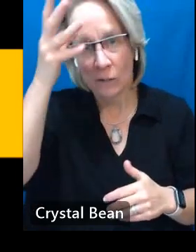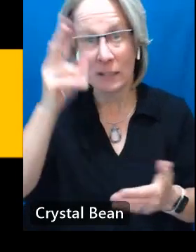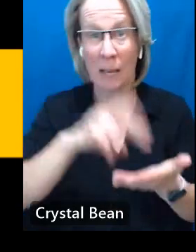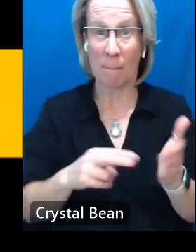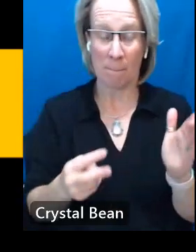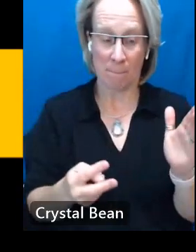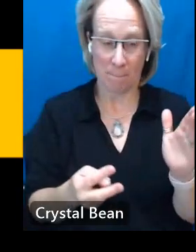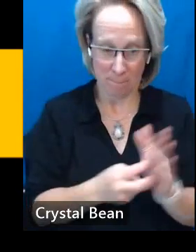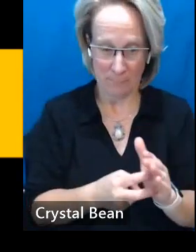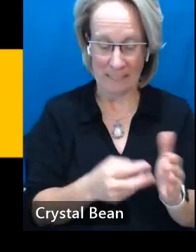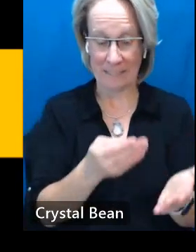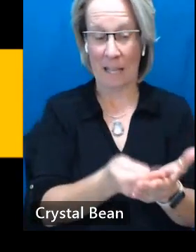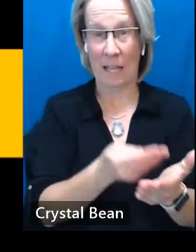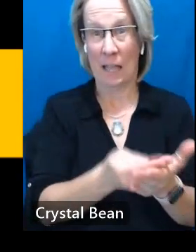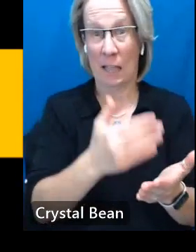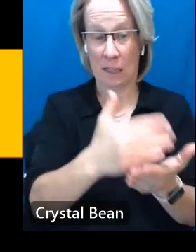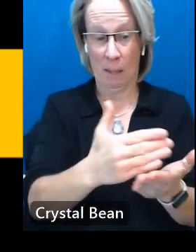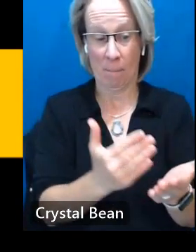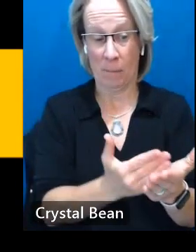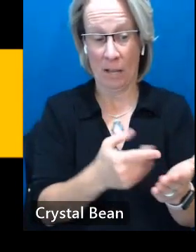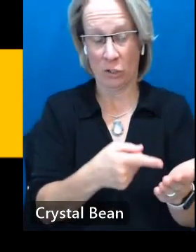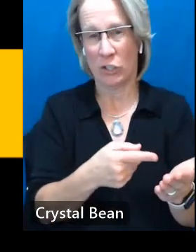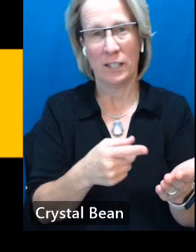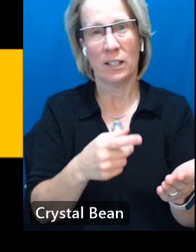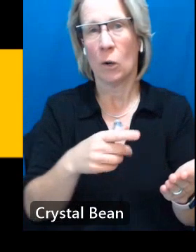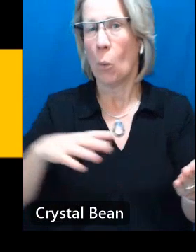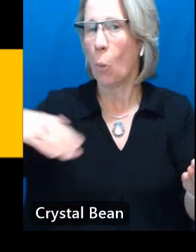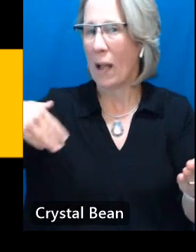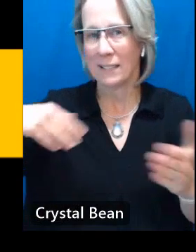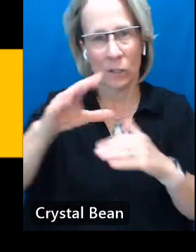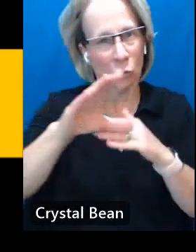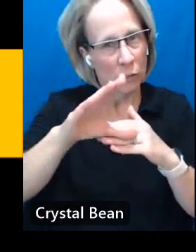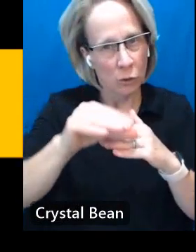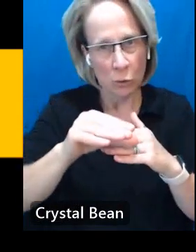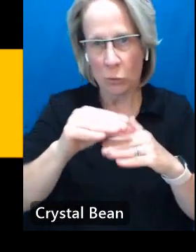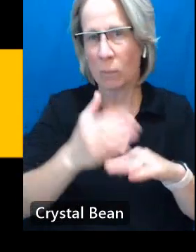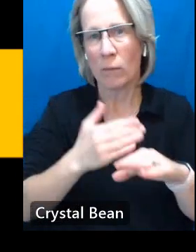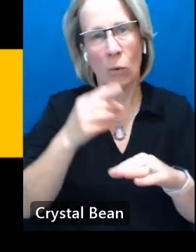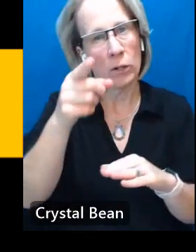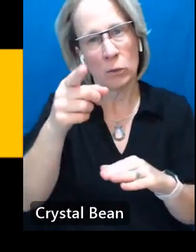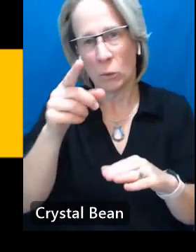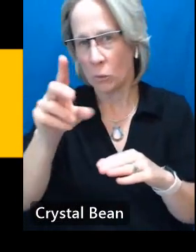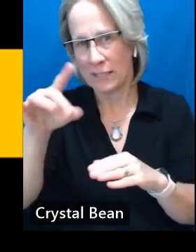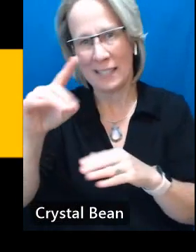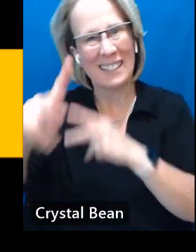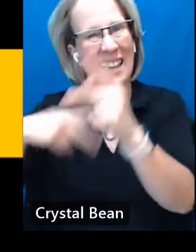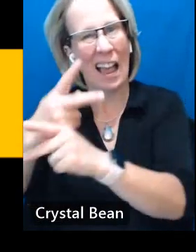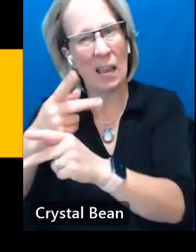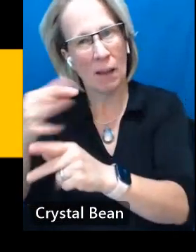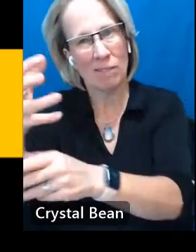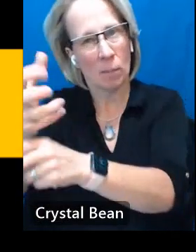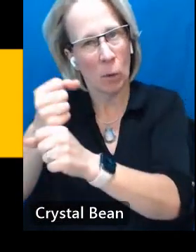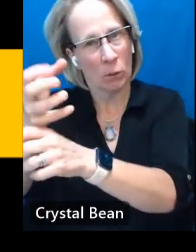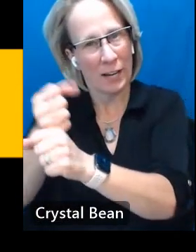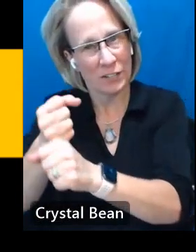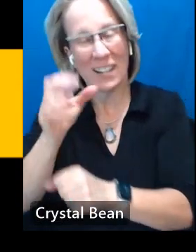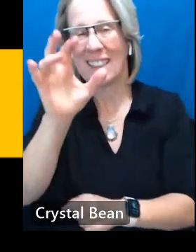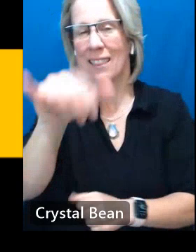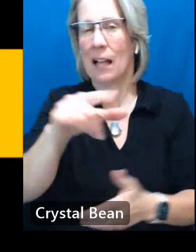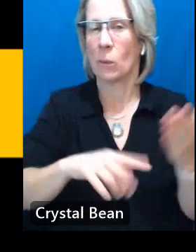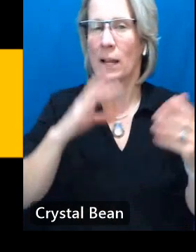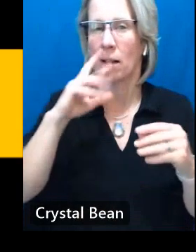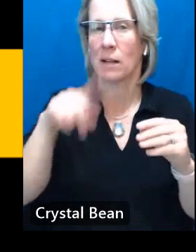before attempting to reduce the appropriation budget. So like I talked about yesterday, that's why it's very important if you do department